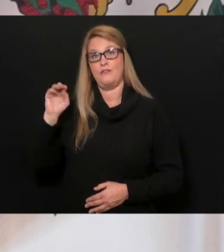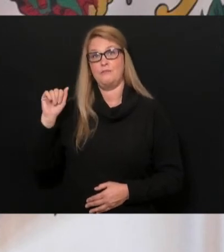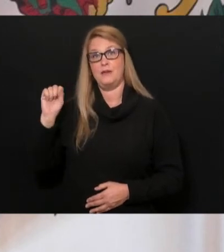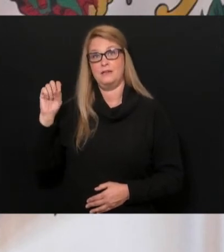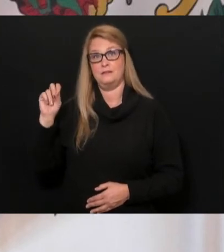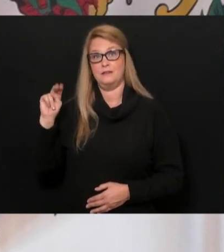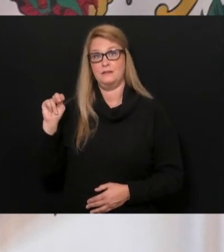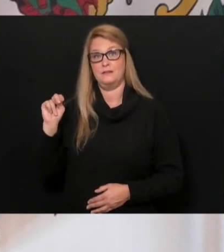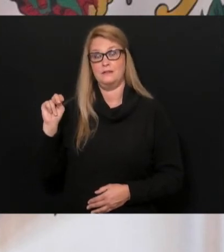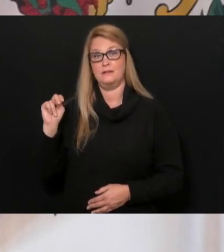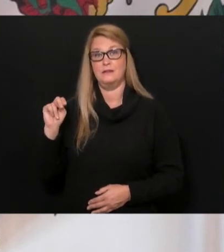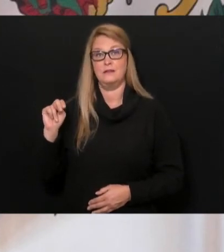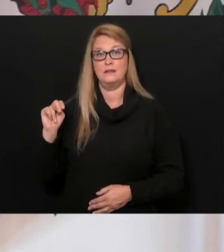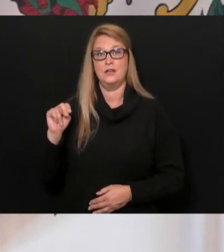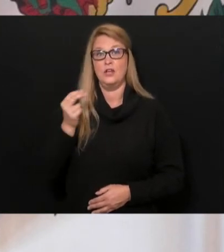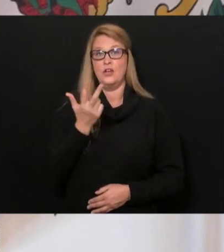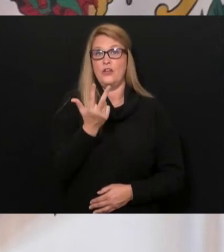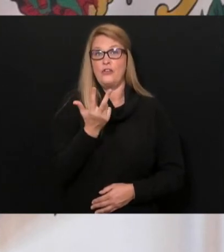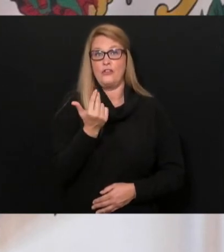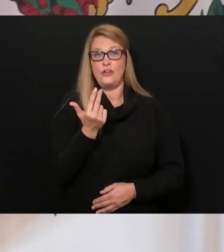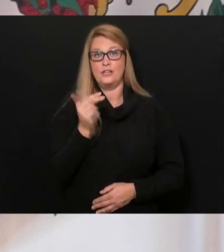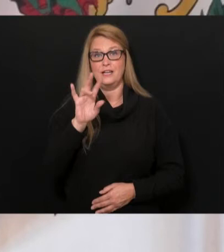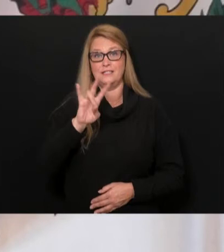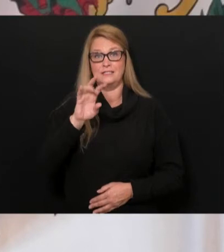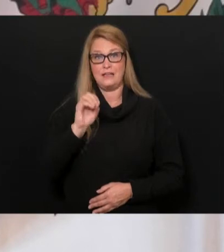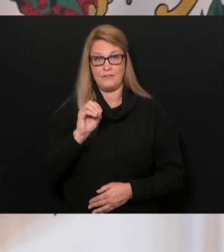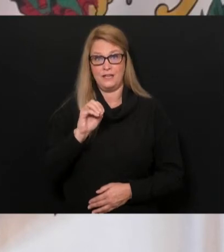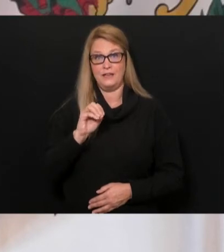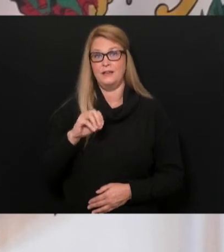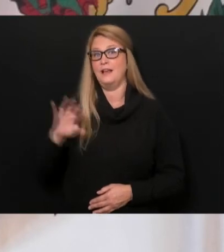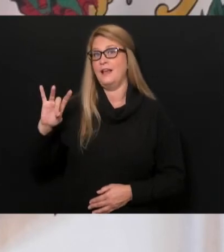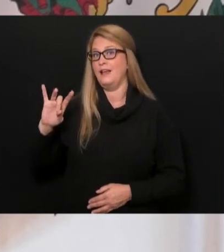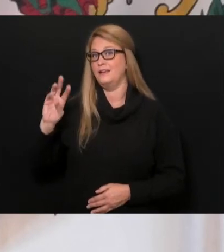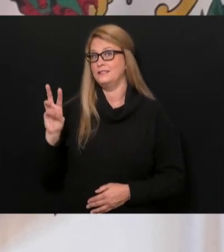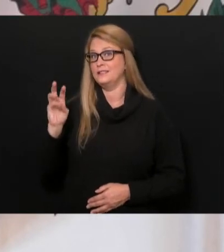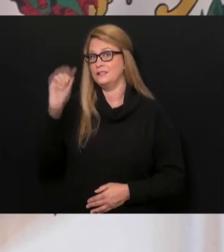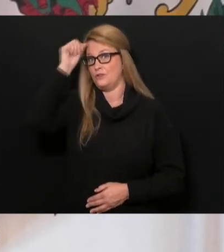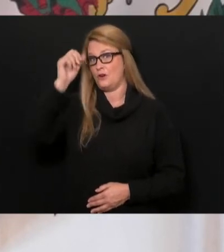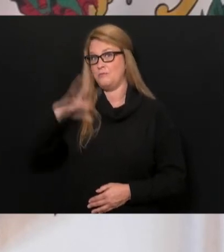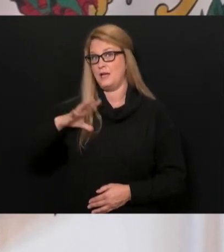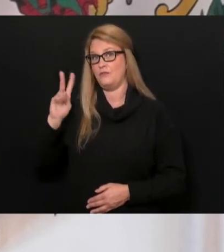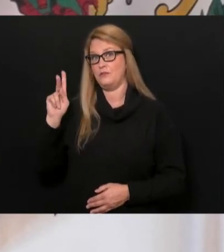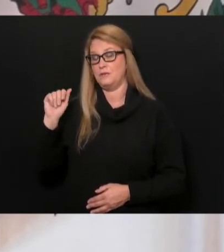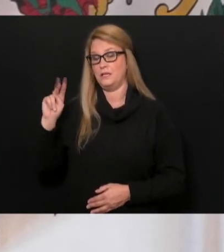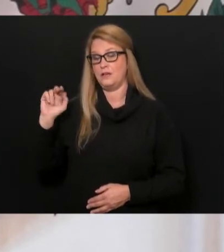County. Our 1,370th death is an 86-year-old male from Kanawha County.